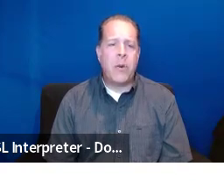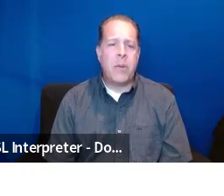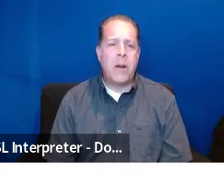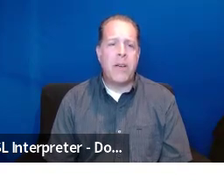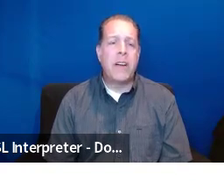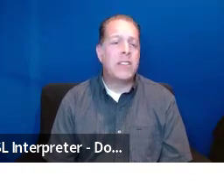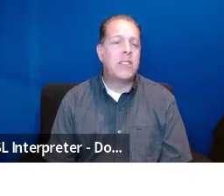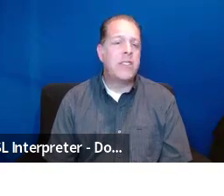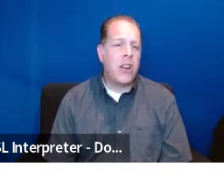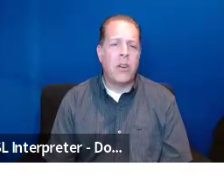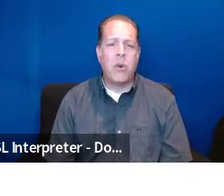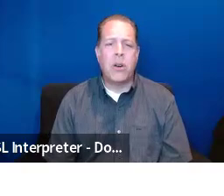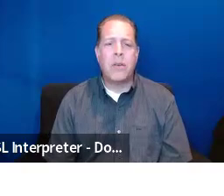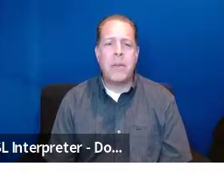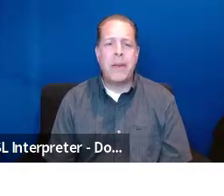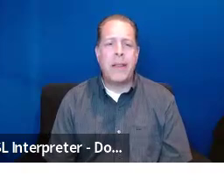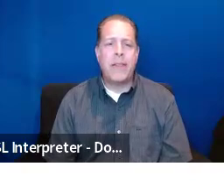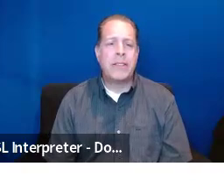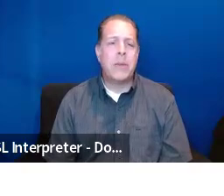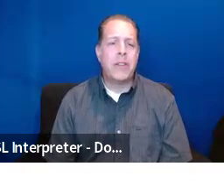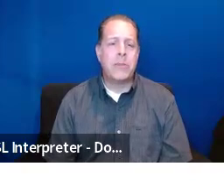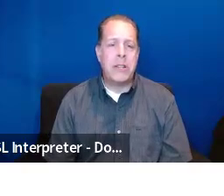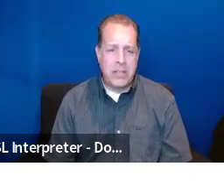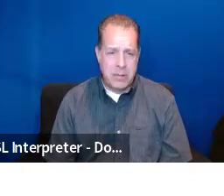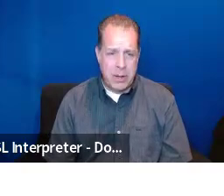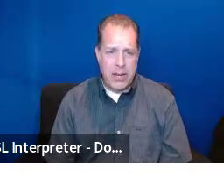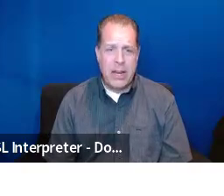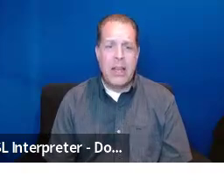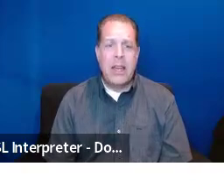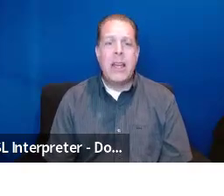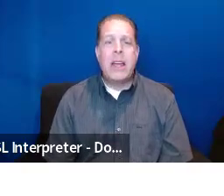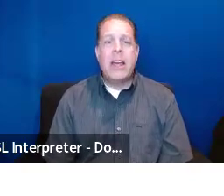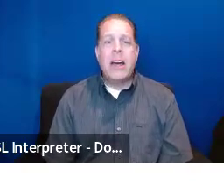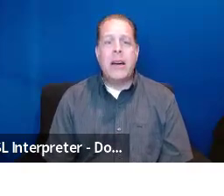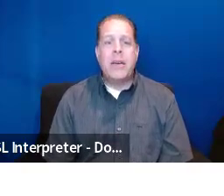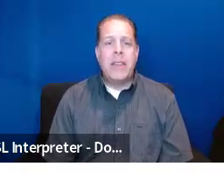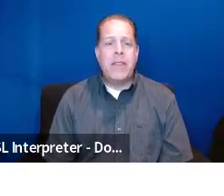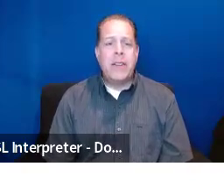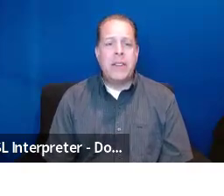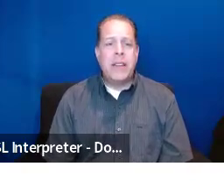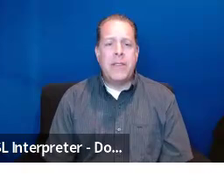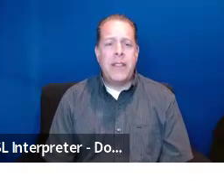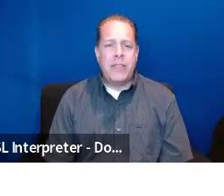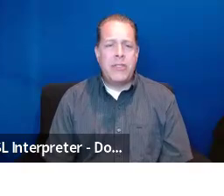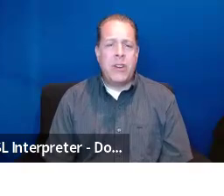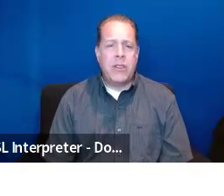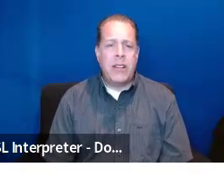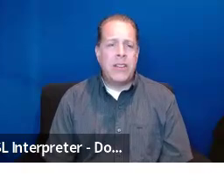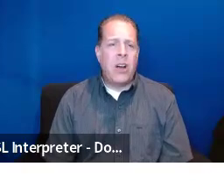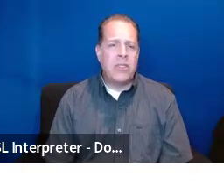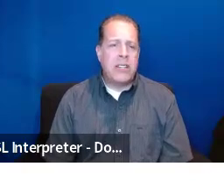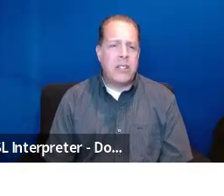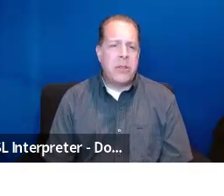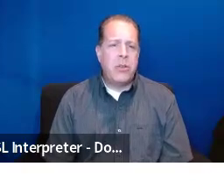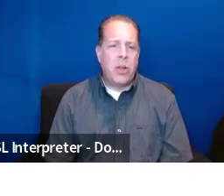severe form of a stutter, or maybe they've had some other speech disability, and they've struggled.